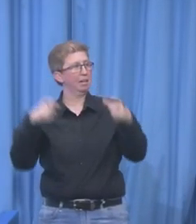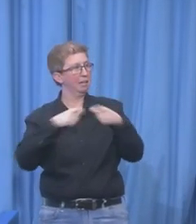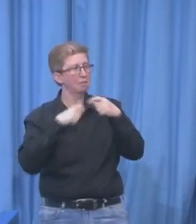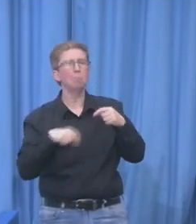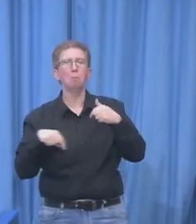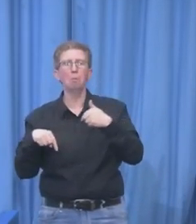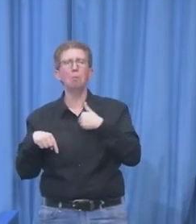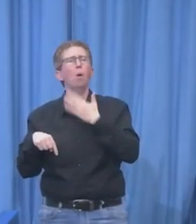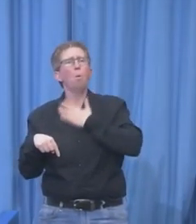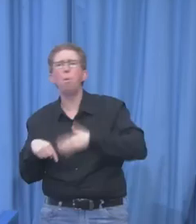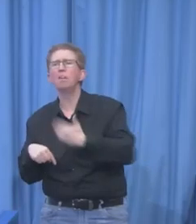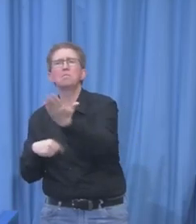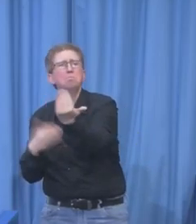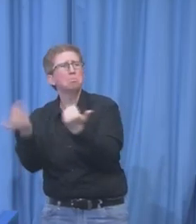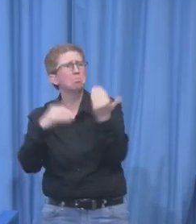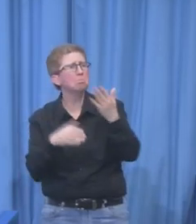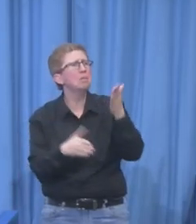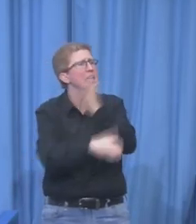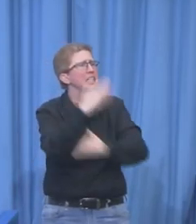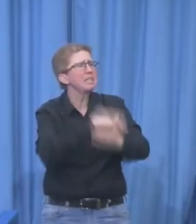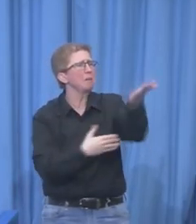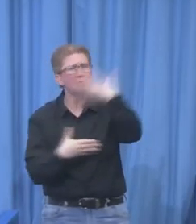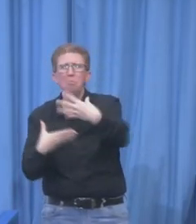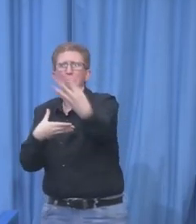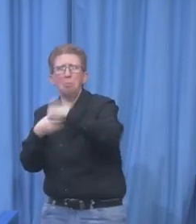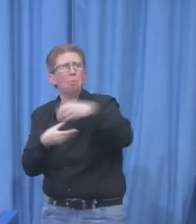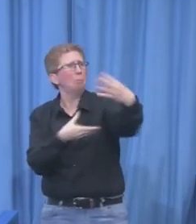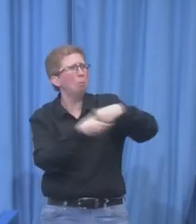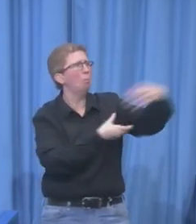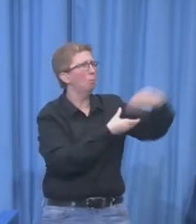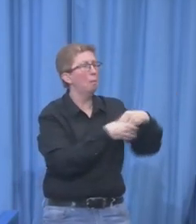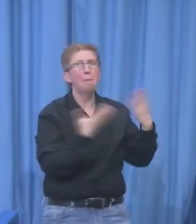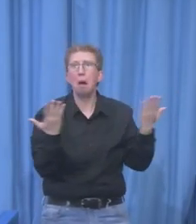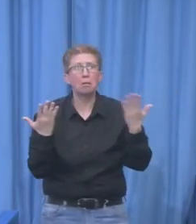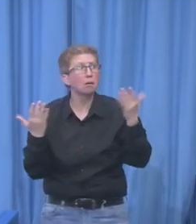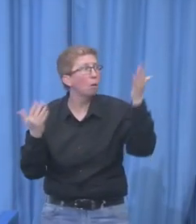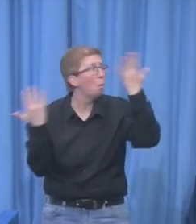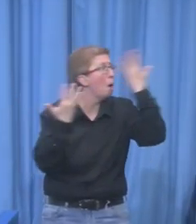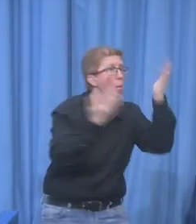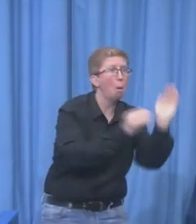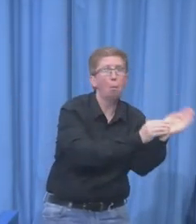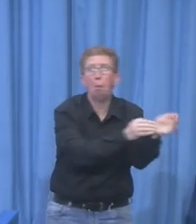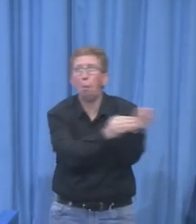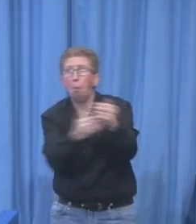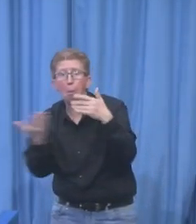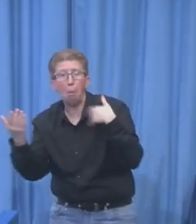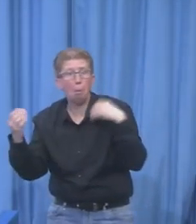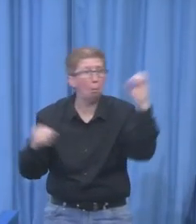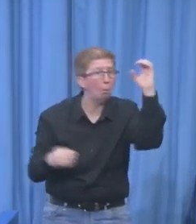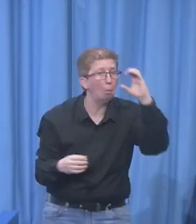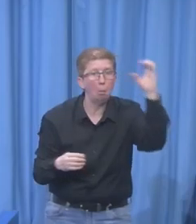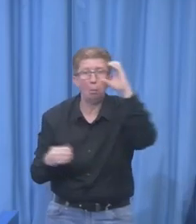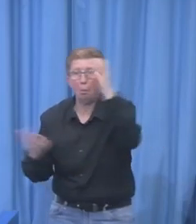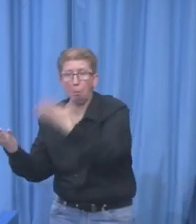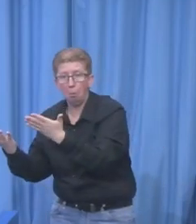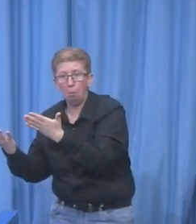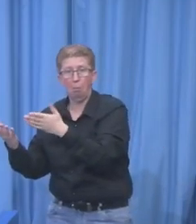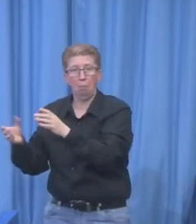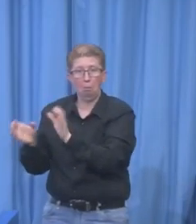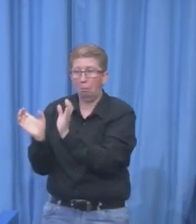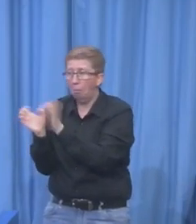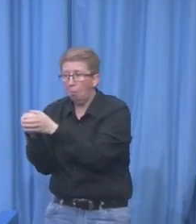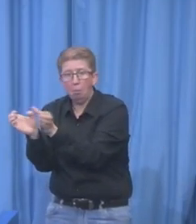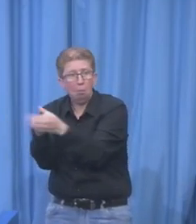sanction, what happens if you want to fire a person with disability? Can you fire a person with disability? If it doesn't work, can you do